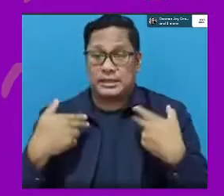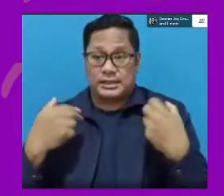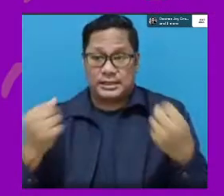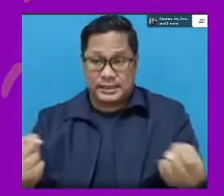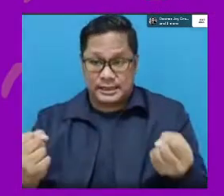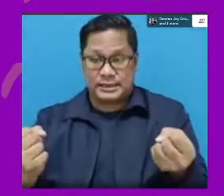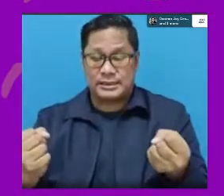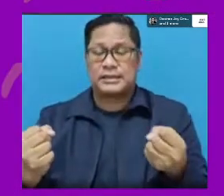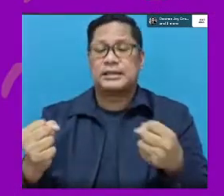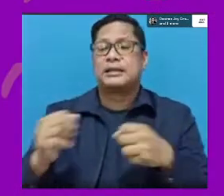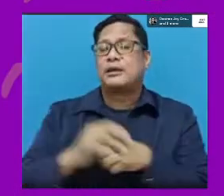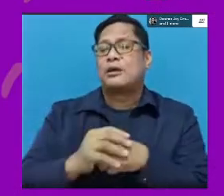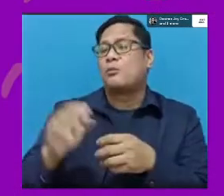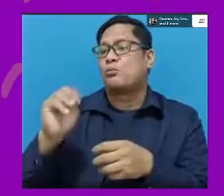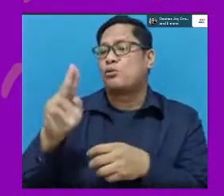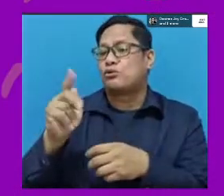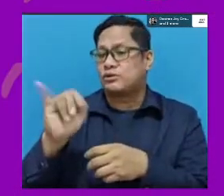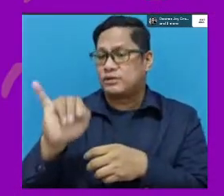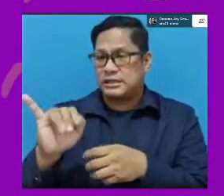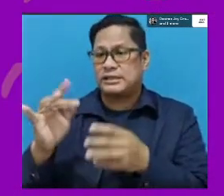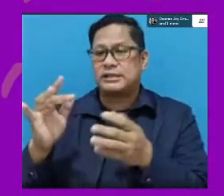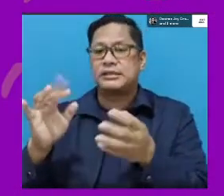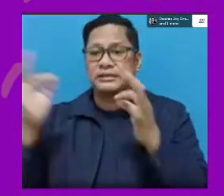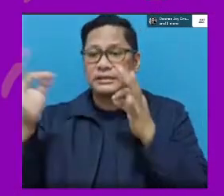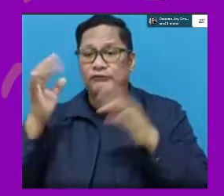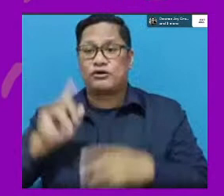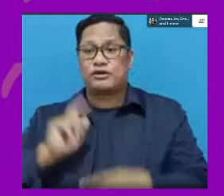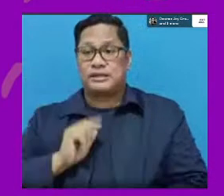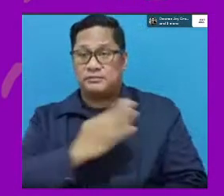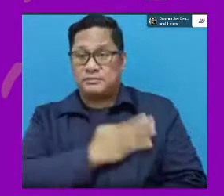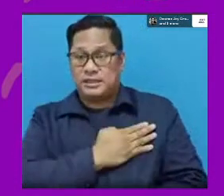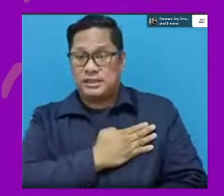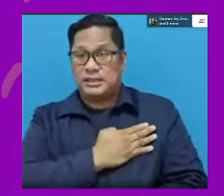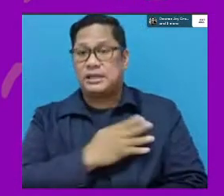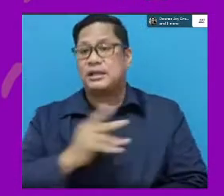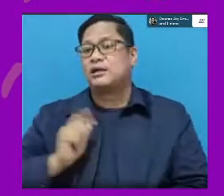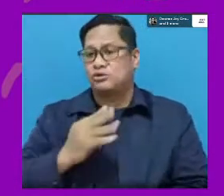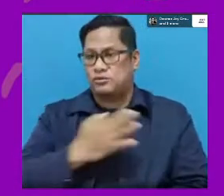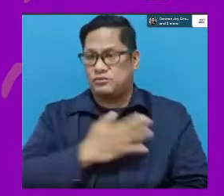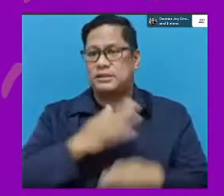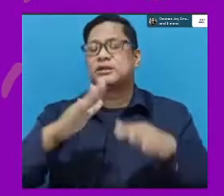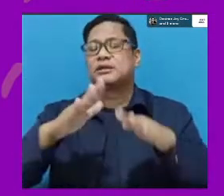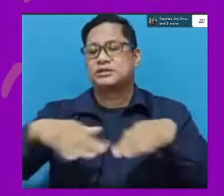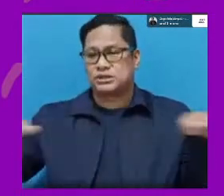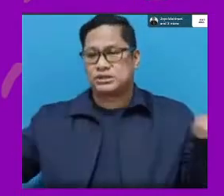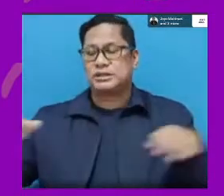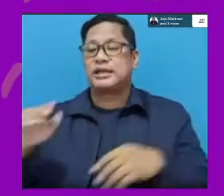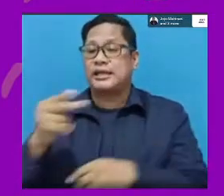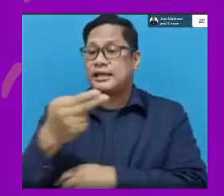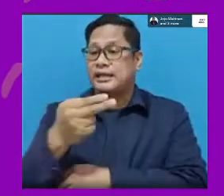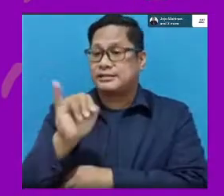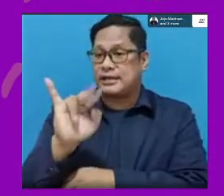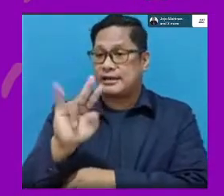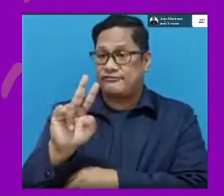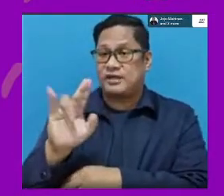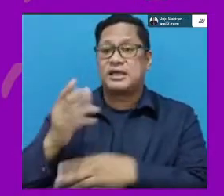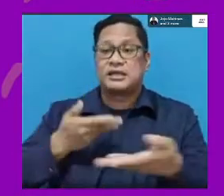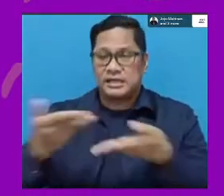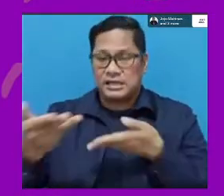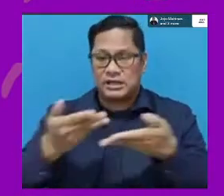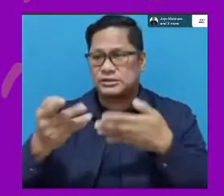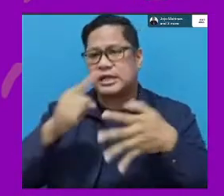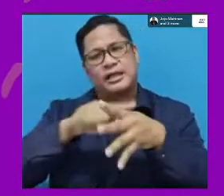nephrology, multi-drug resistant tuberculosis and tuberculosis in children, HIV counseling, and much